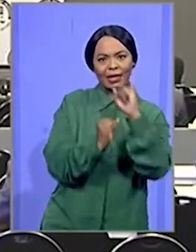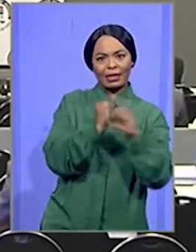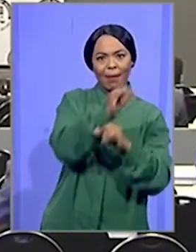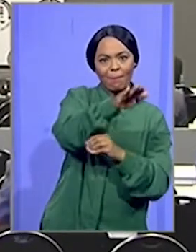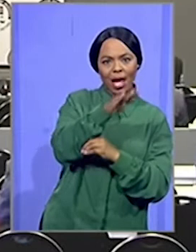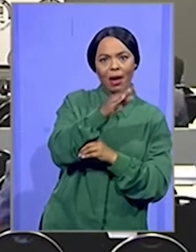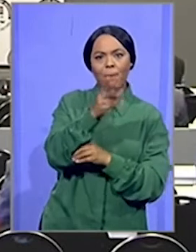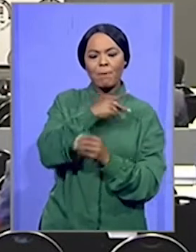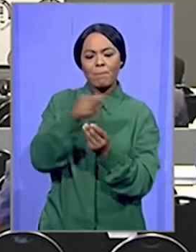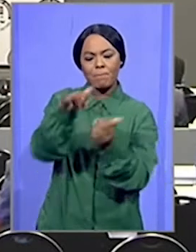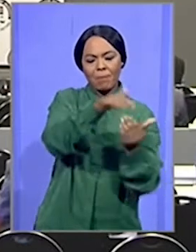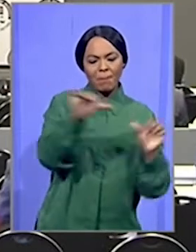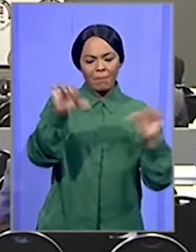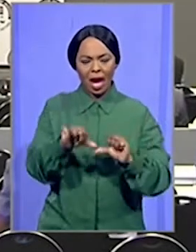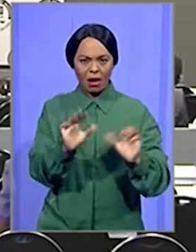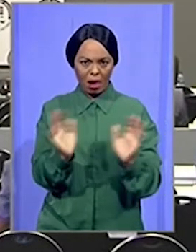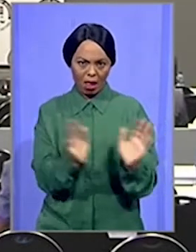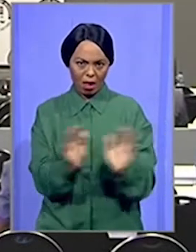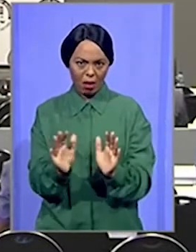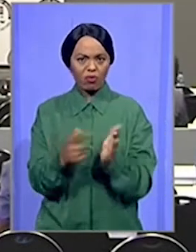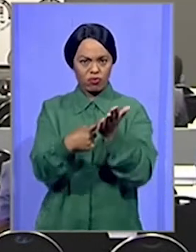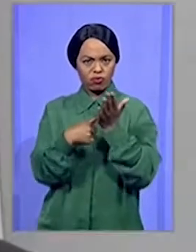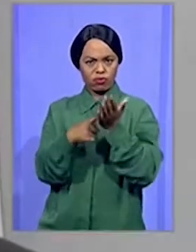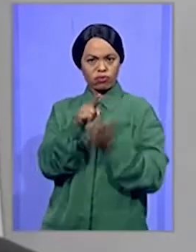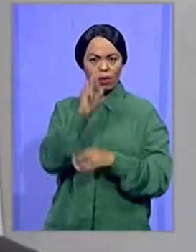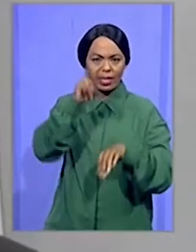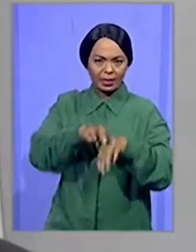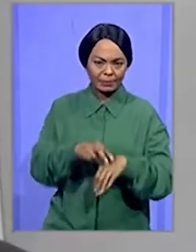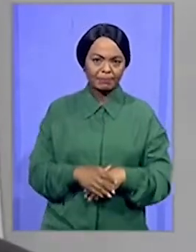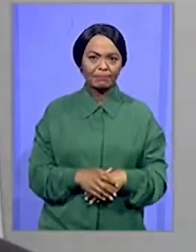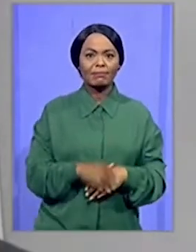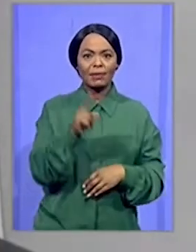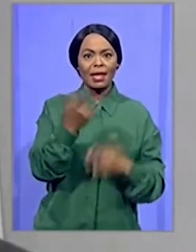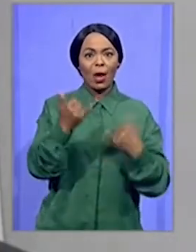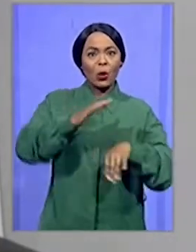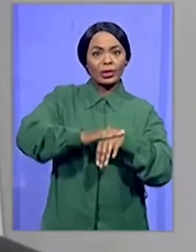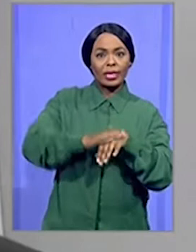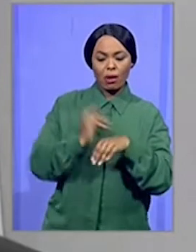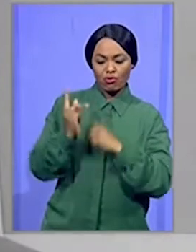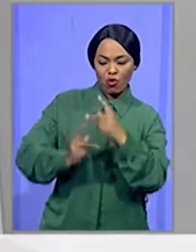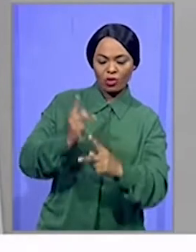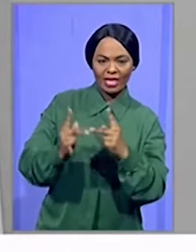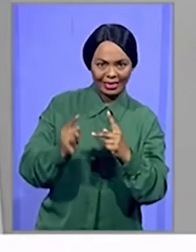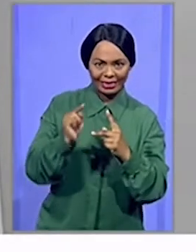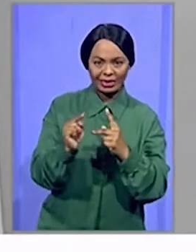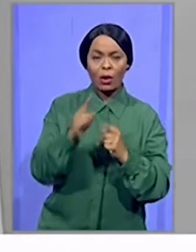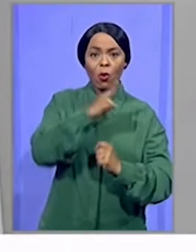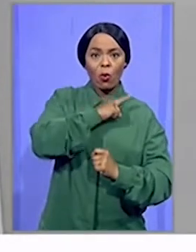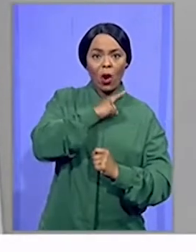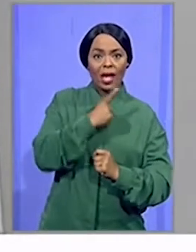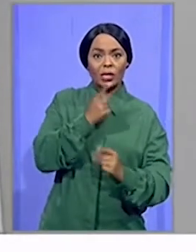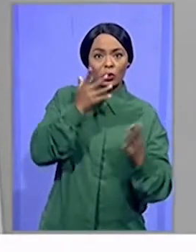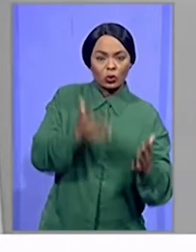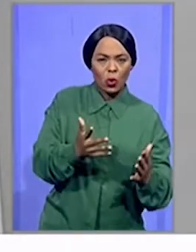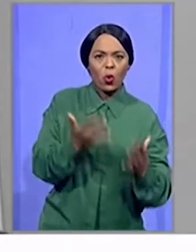ya mašeleng ao. The reason why I say it's a very laborious and time-consuming process is because it's threading